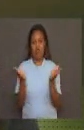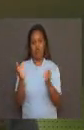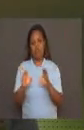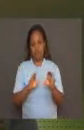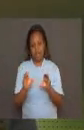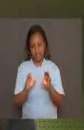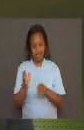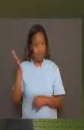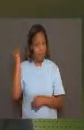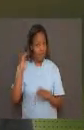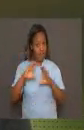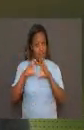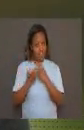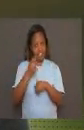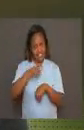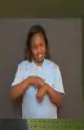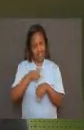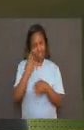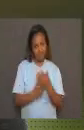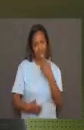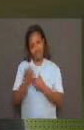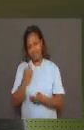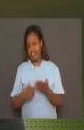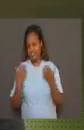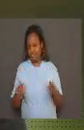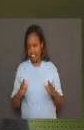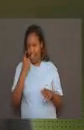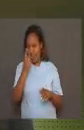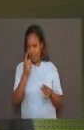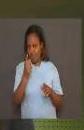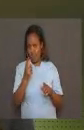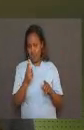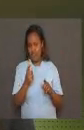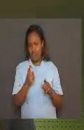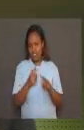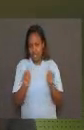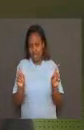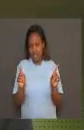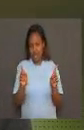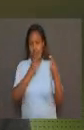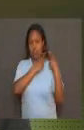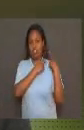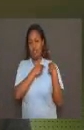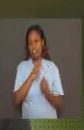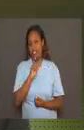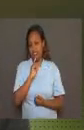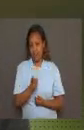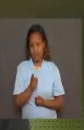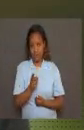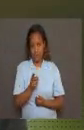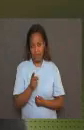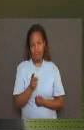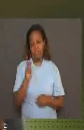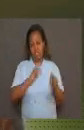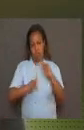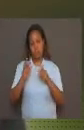last lesson, we talked about one specific responsibility that people have